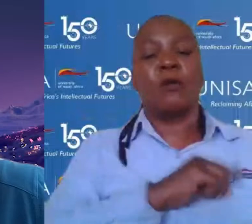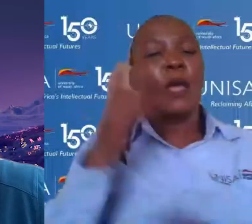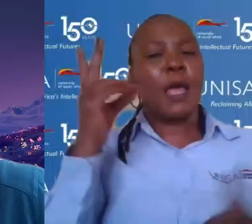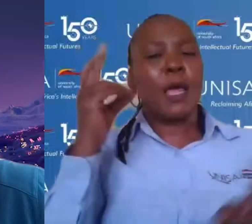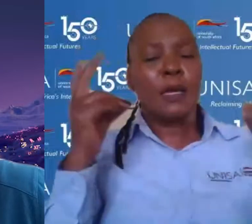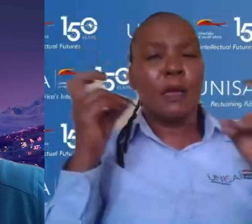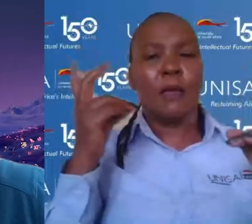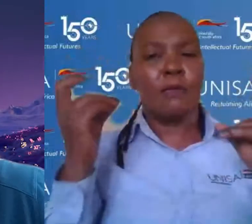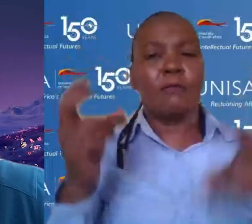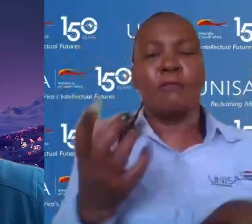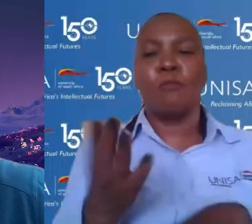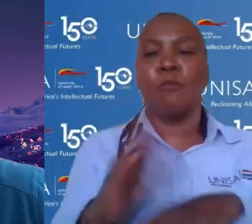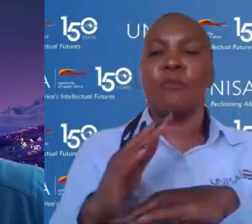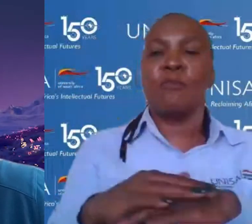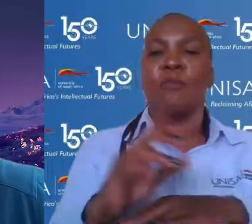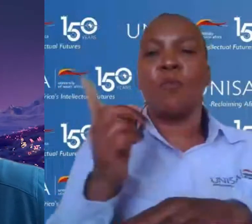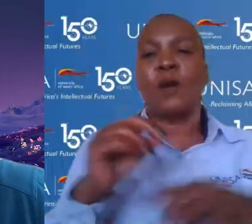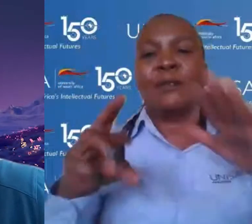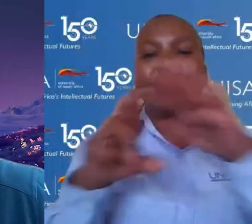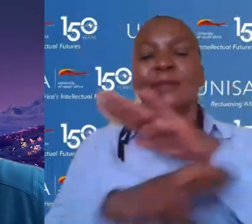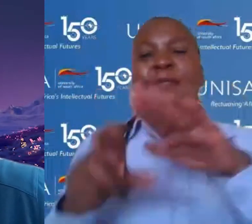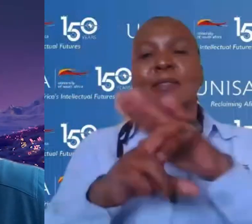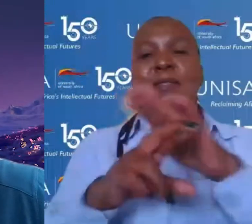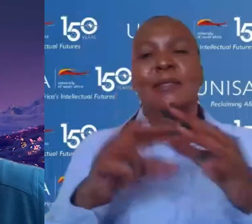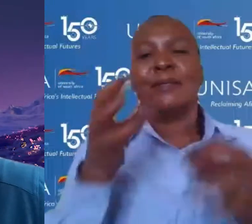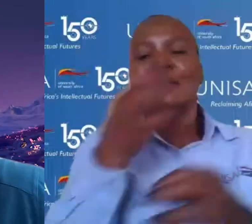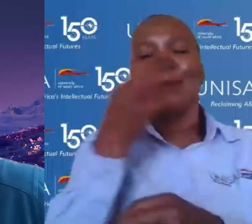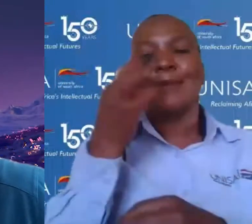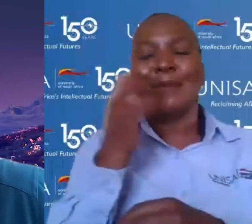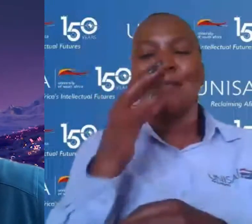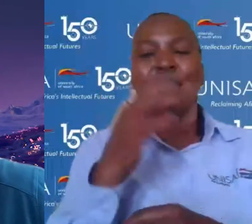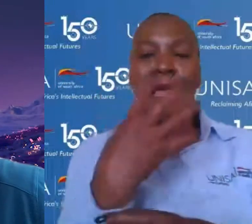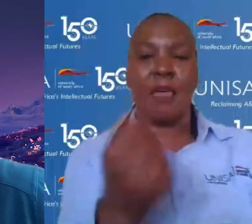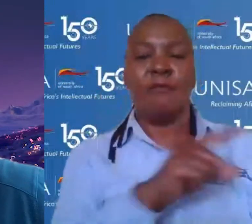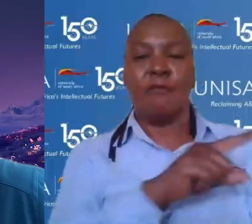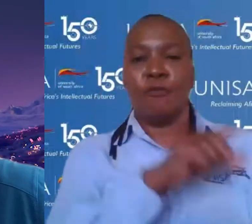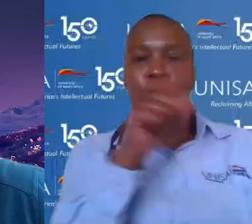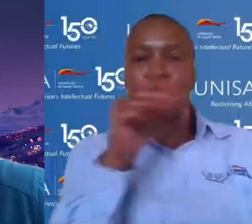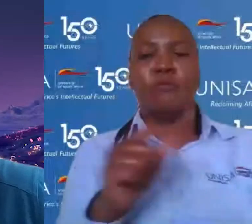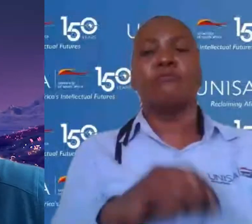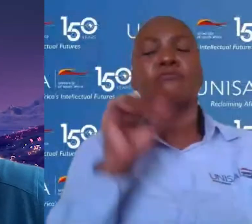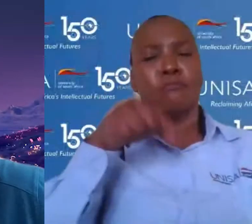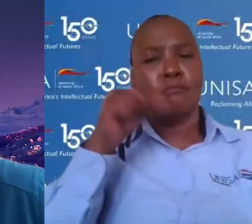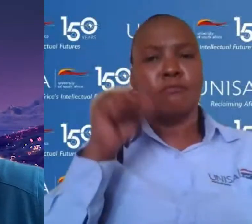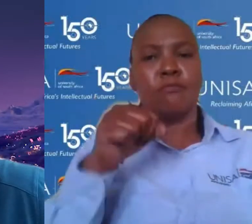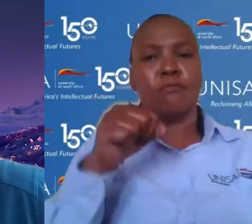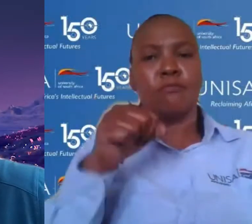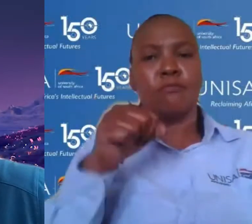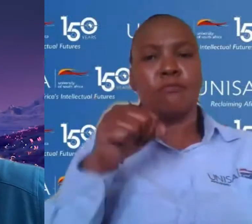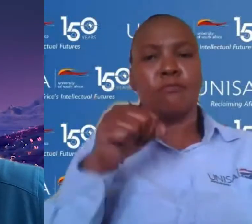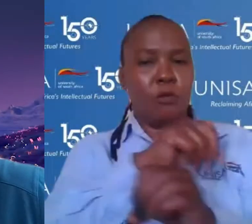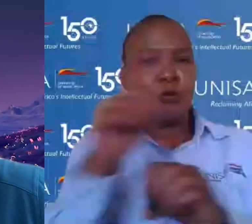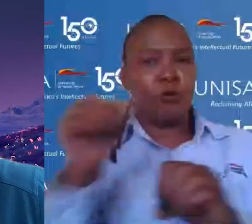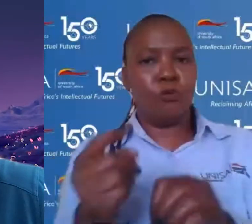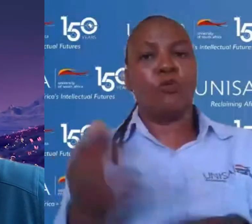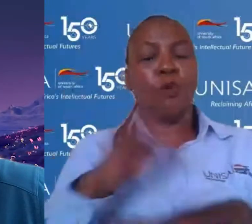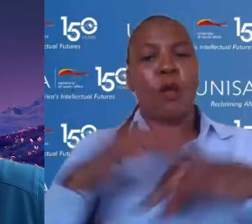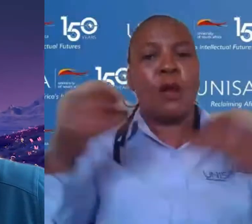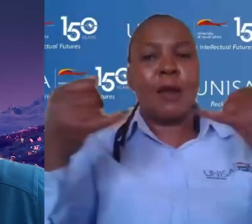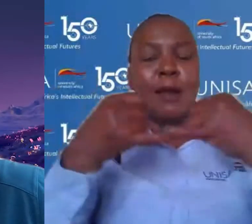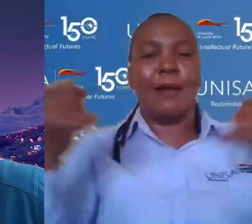what the region says they have in store for you. Of course, you can still join those sessions online.